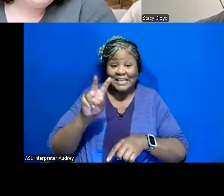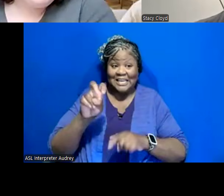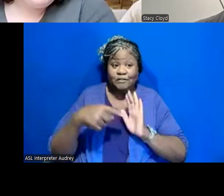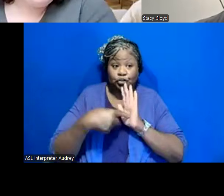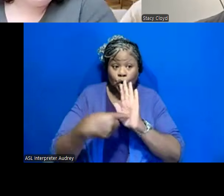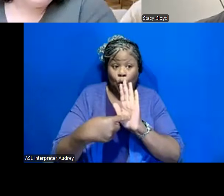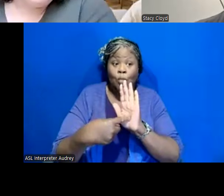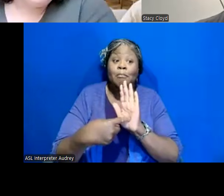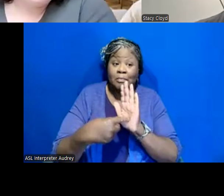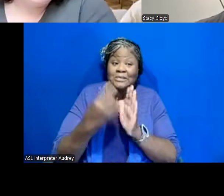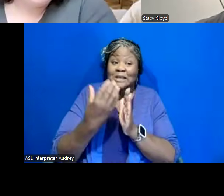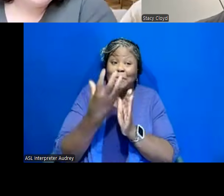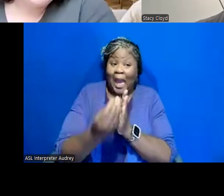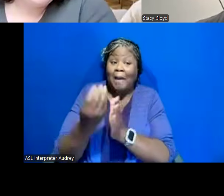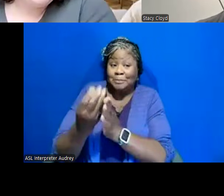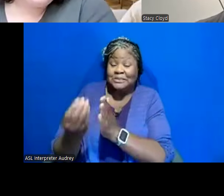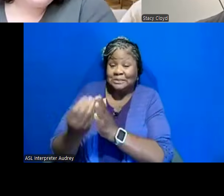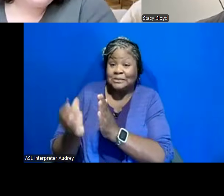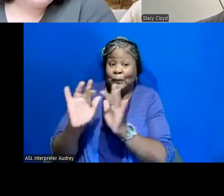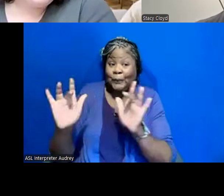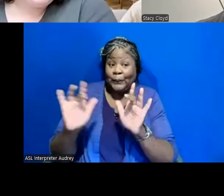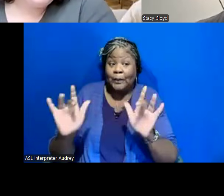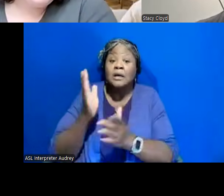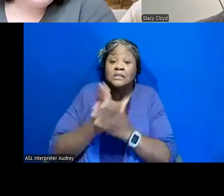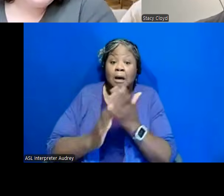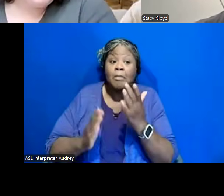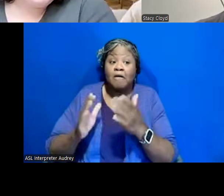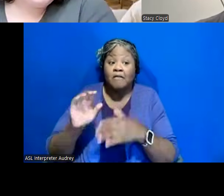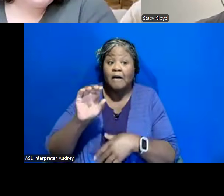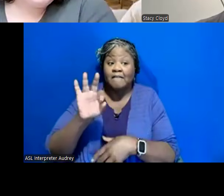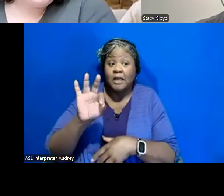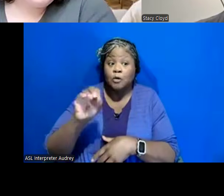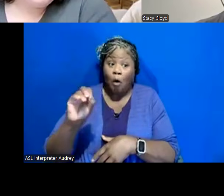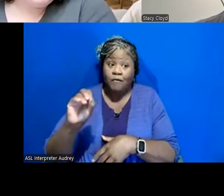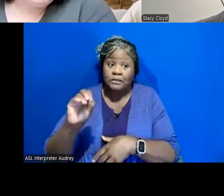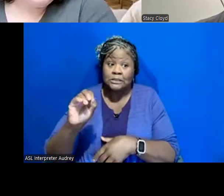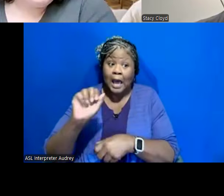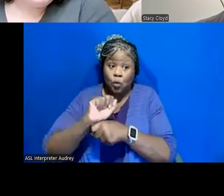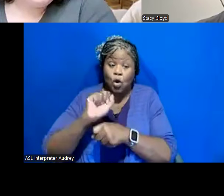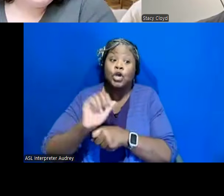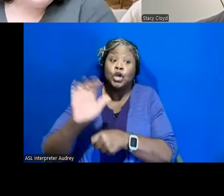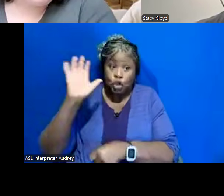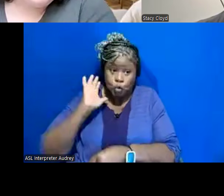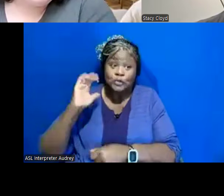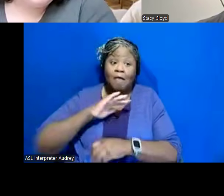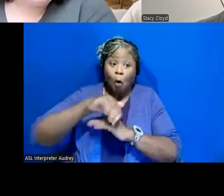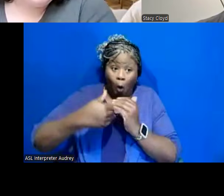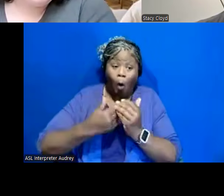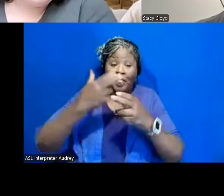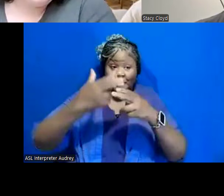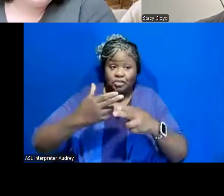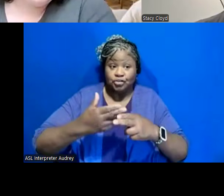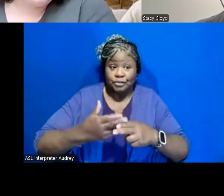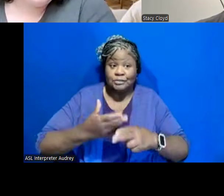now. I know that a lot of the field offices that I interact with used to have all of the positions that Eve said,